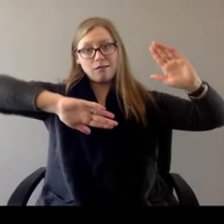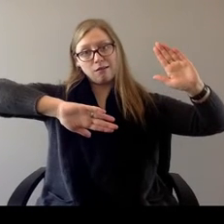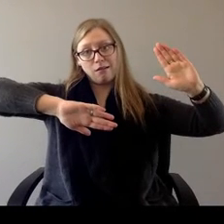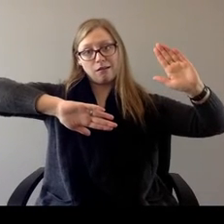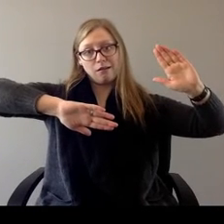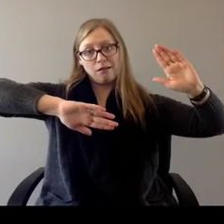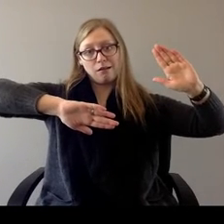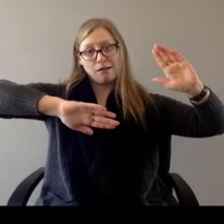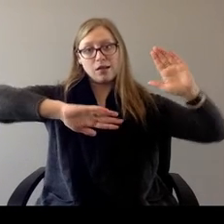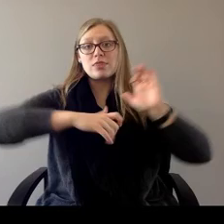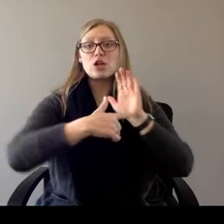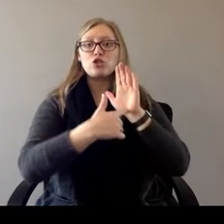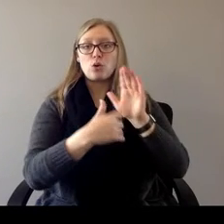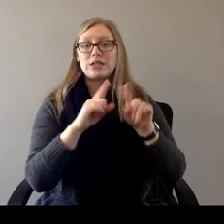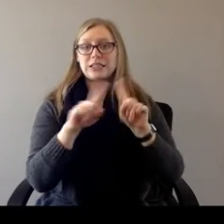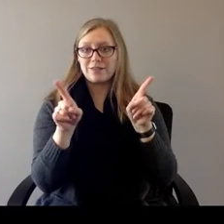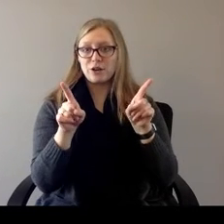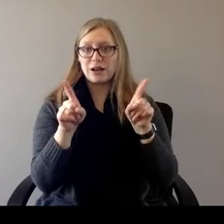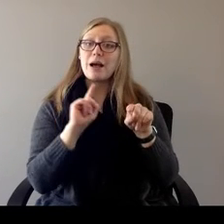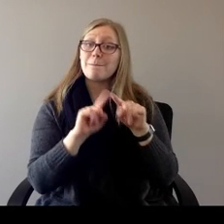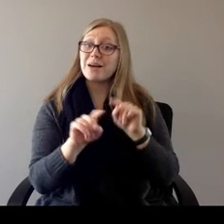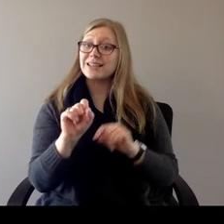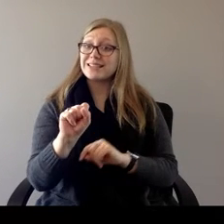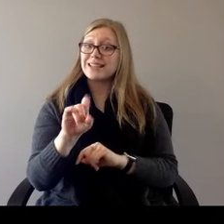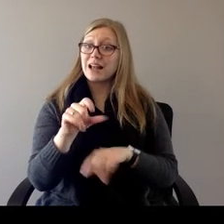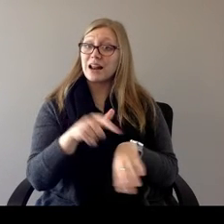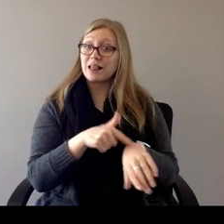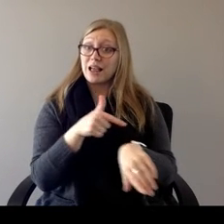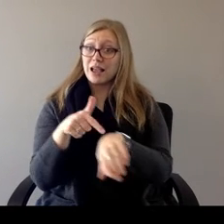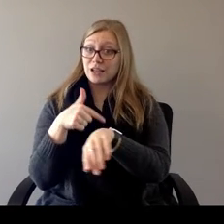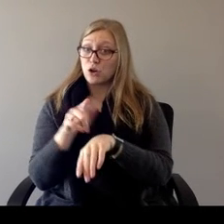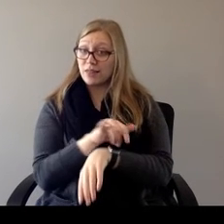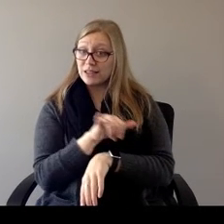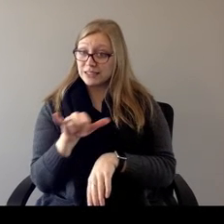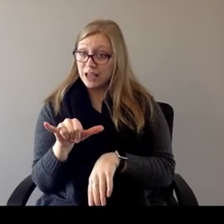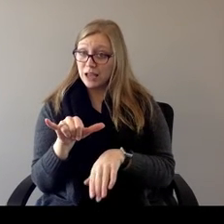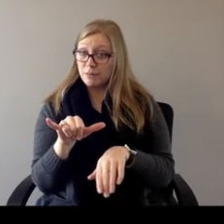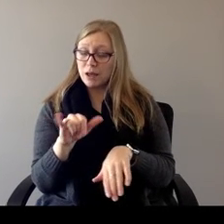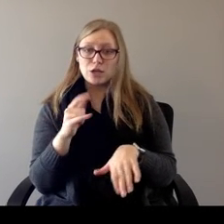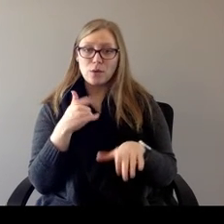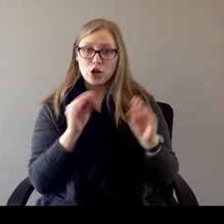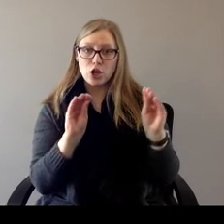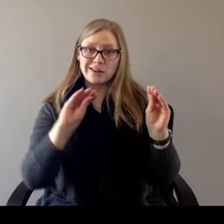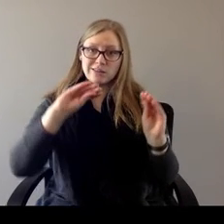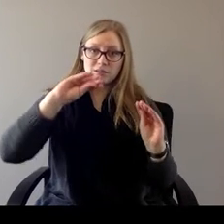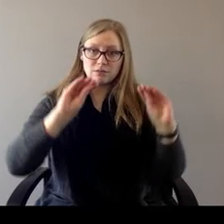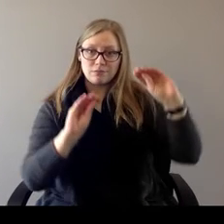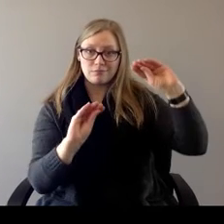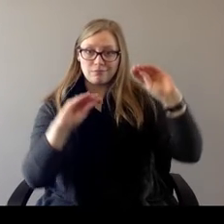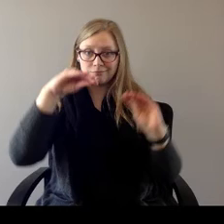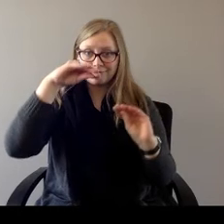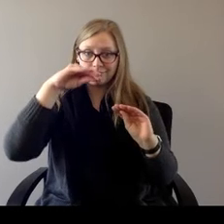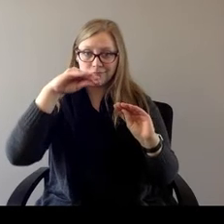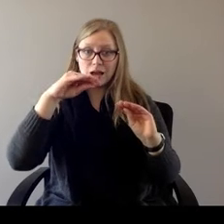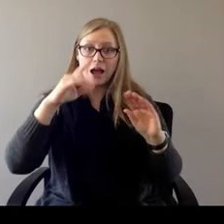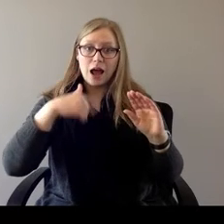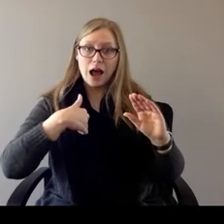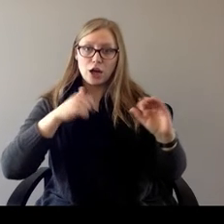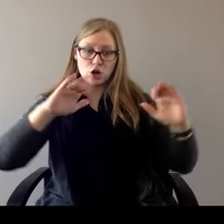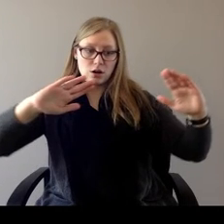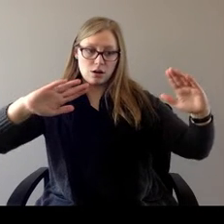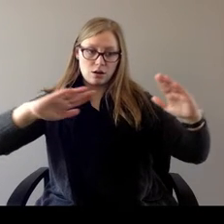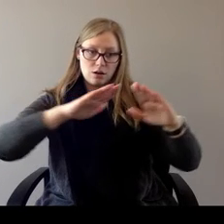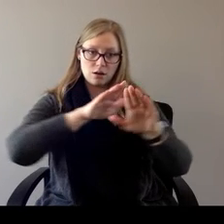their side lengths are the same way. And I could rearrange it in space so that they would be right on top of each other and they would